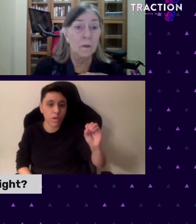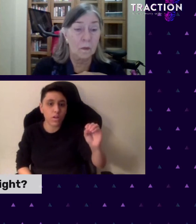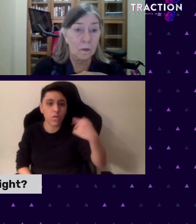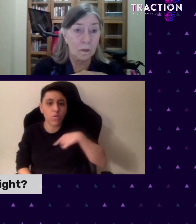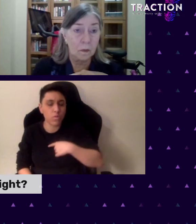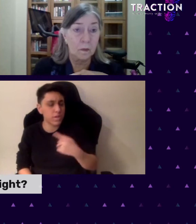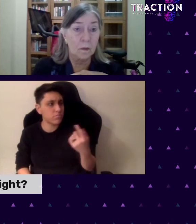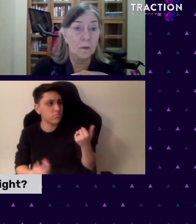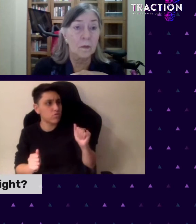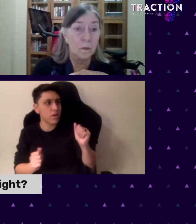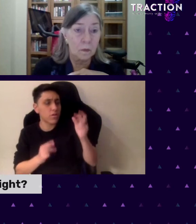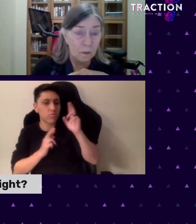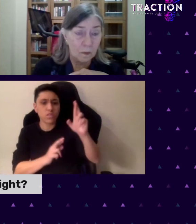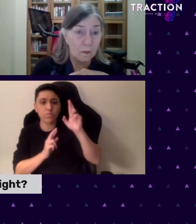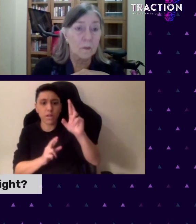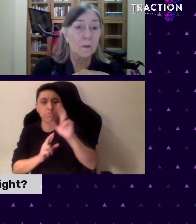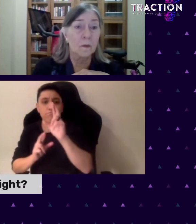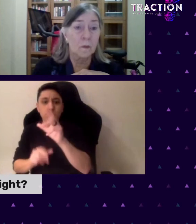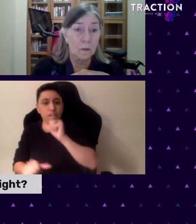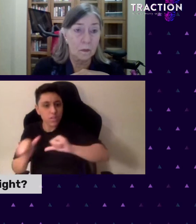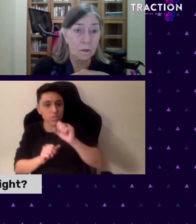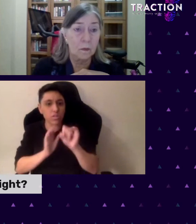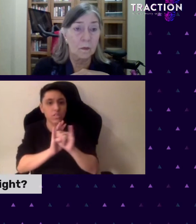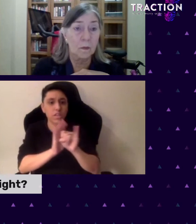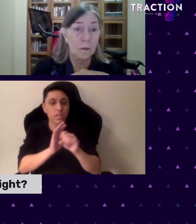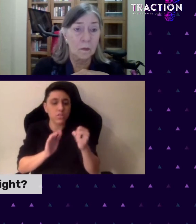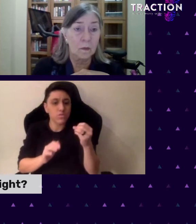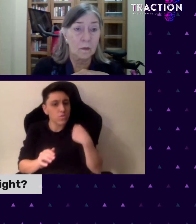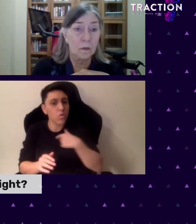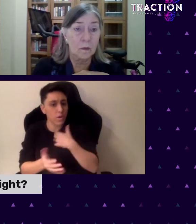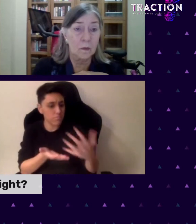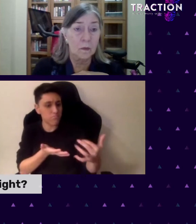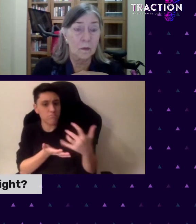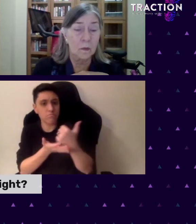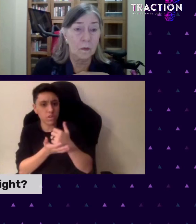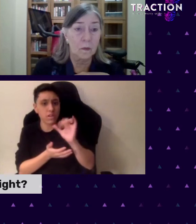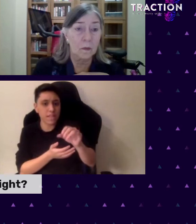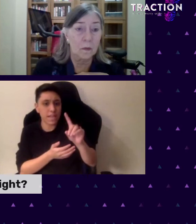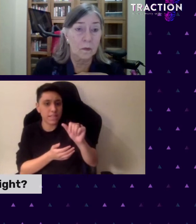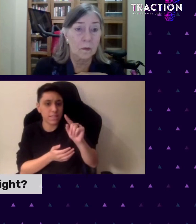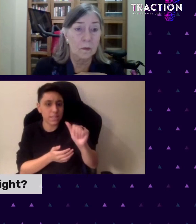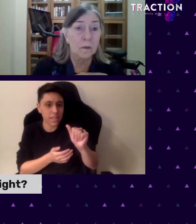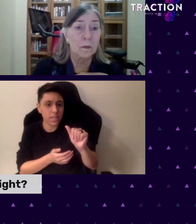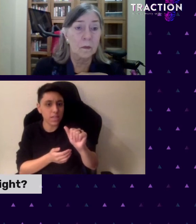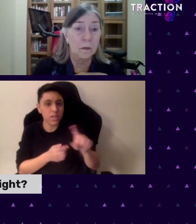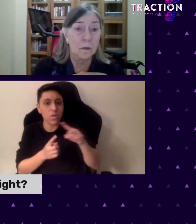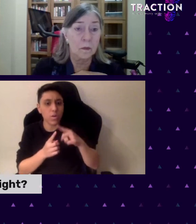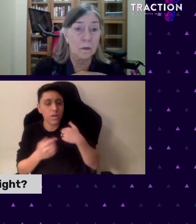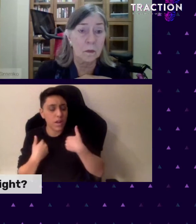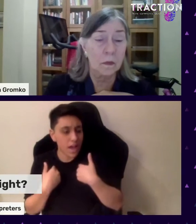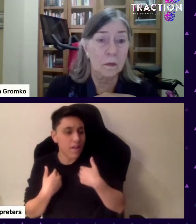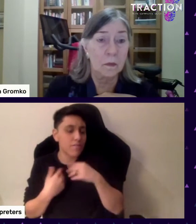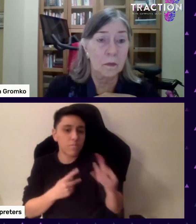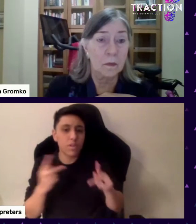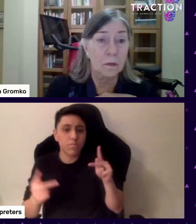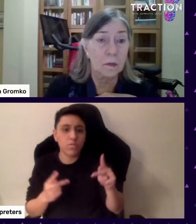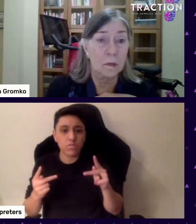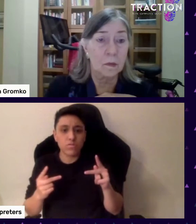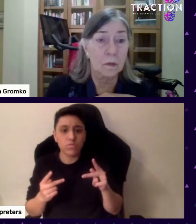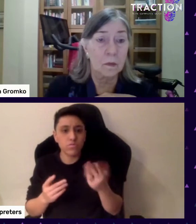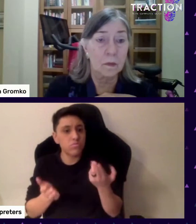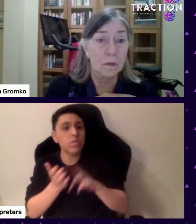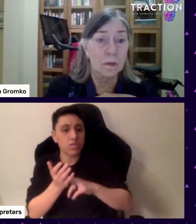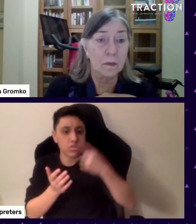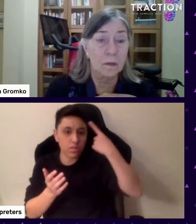respect everyone's identity. So we do gather that data pretty much anytime we have people, you know,